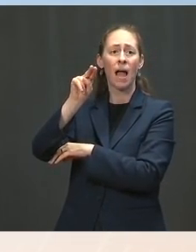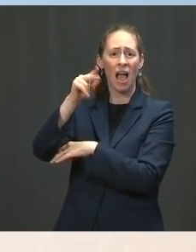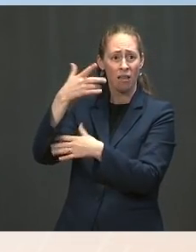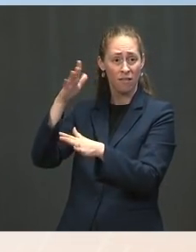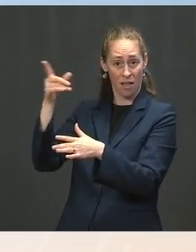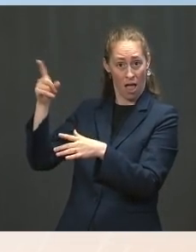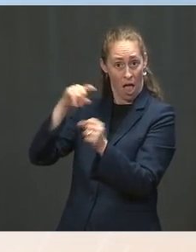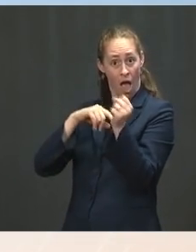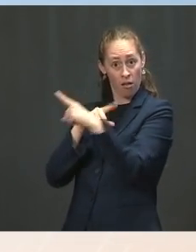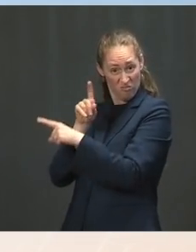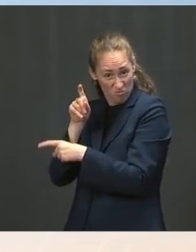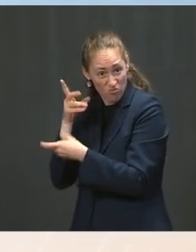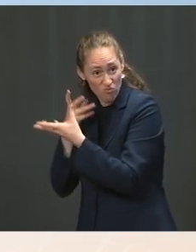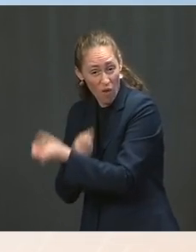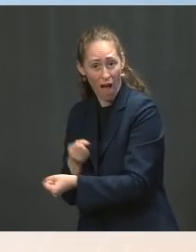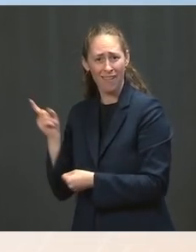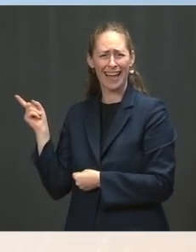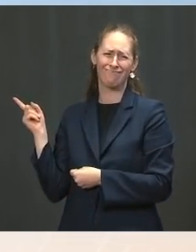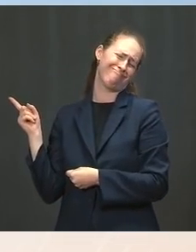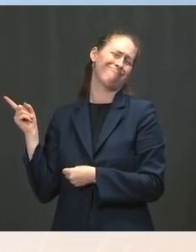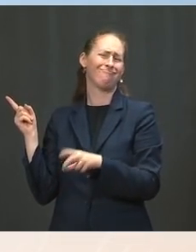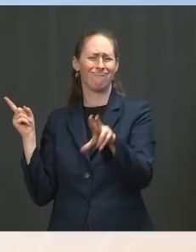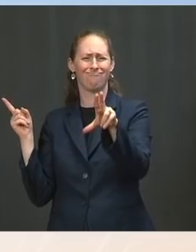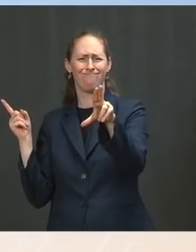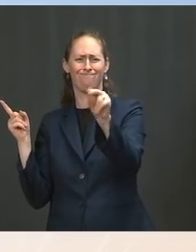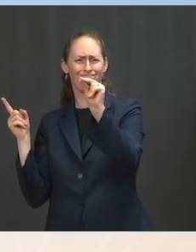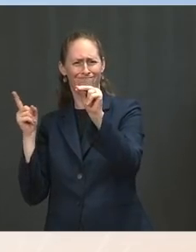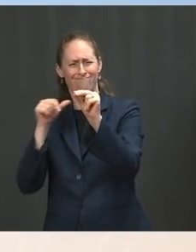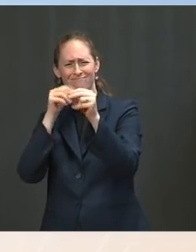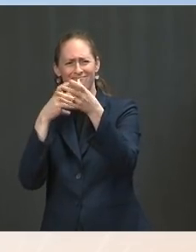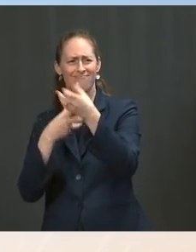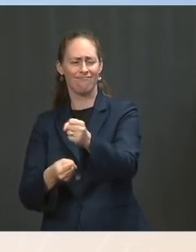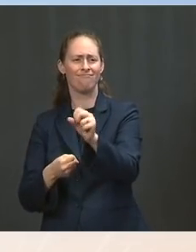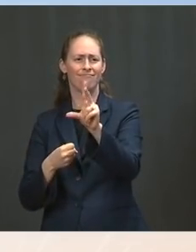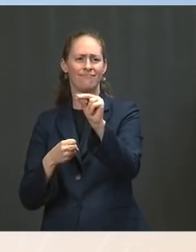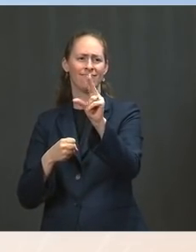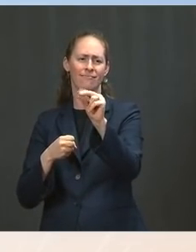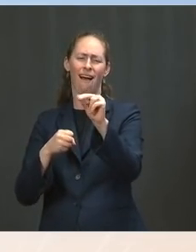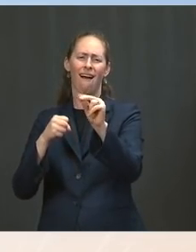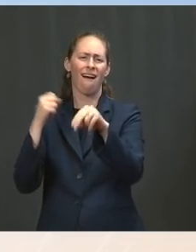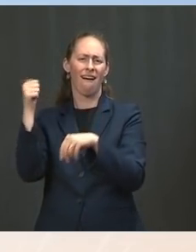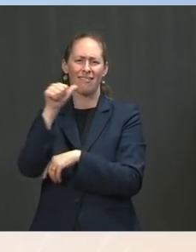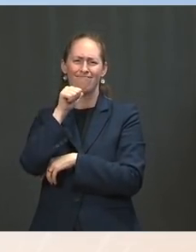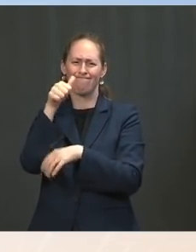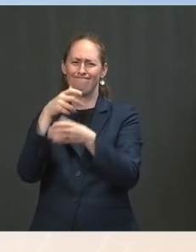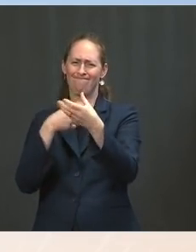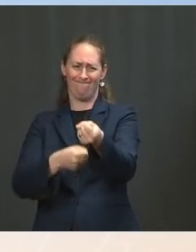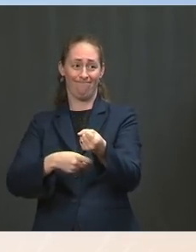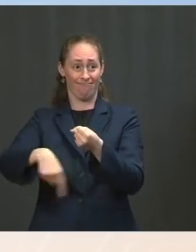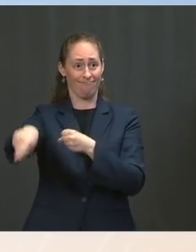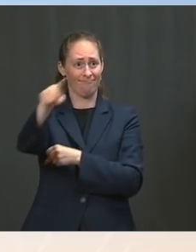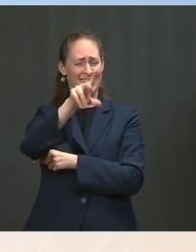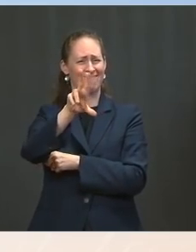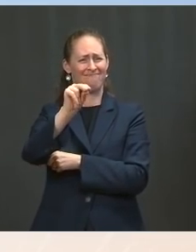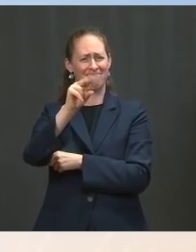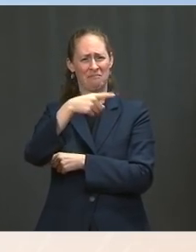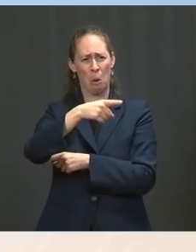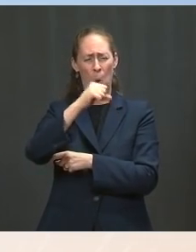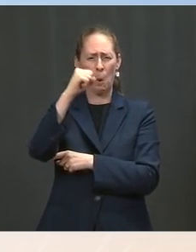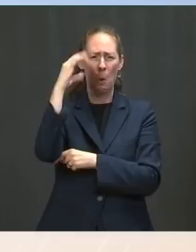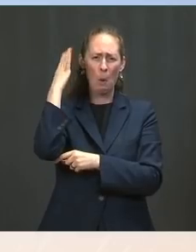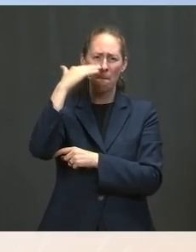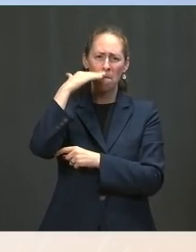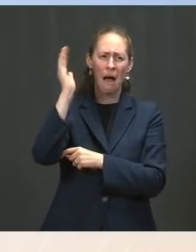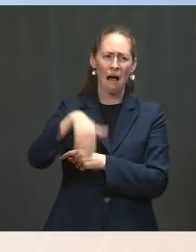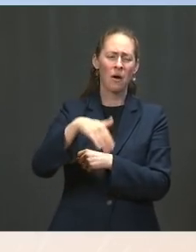And he's told you repeatedly, no, I do not. Of course he does not. Of course none of us do, because we've seen the horrific images from the last time we were in